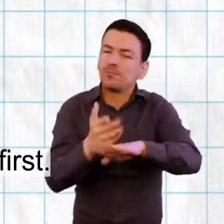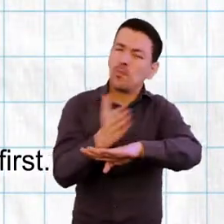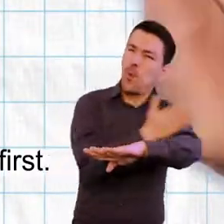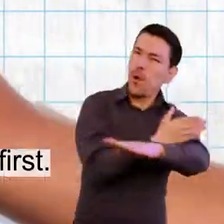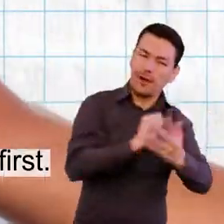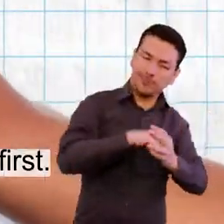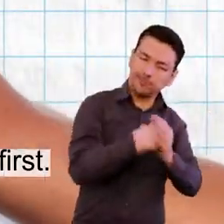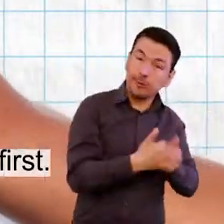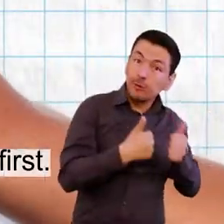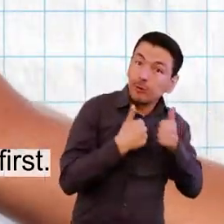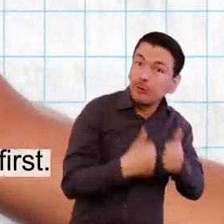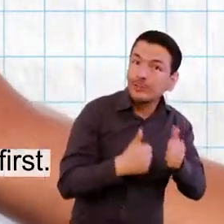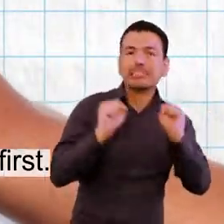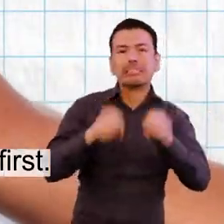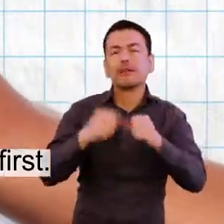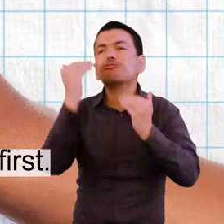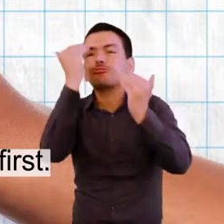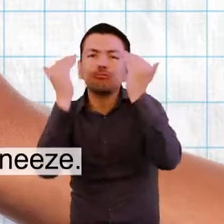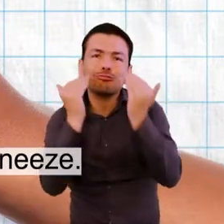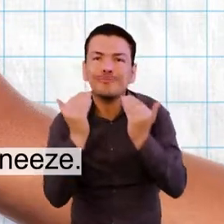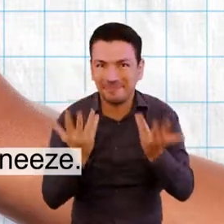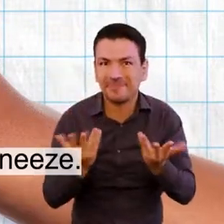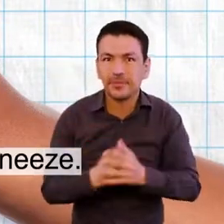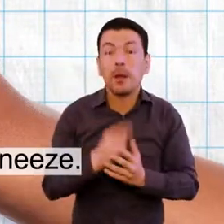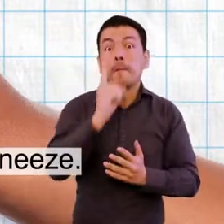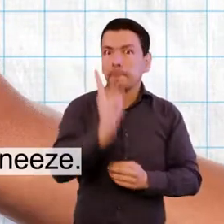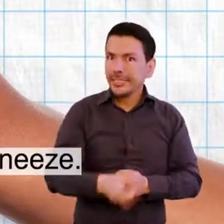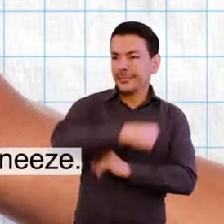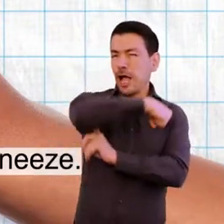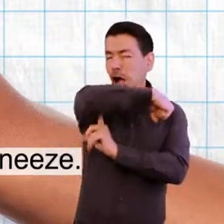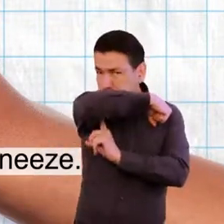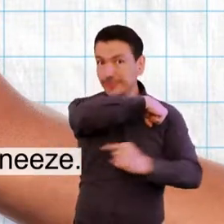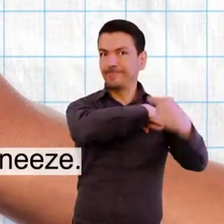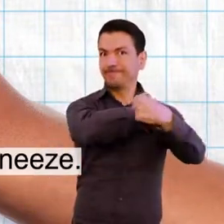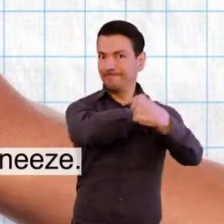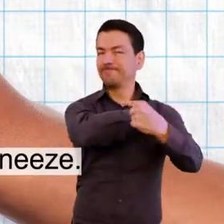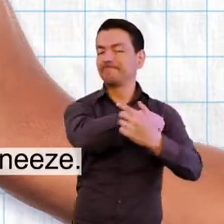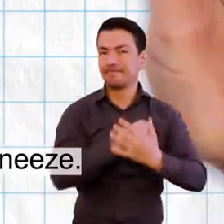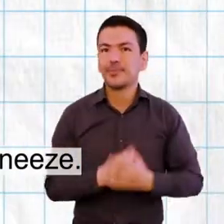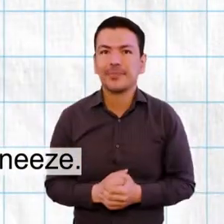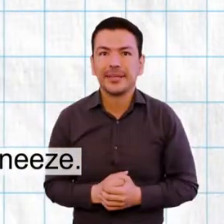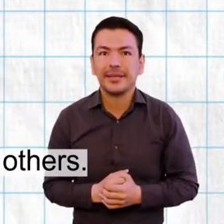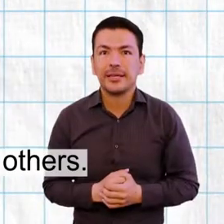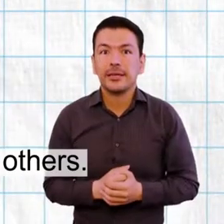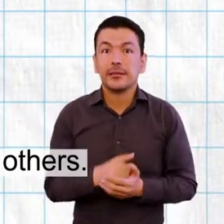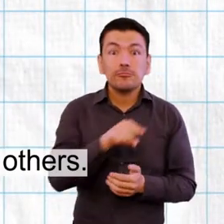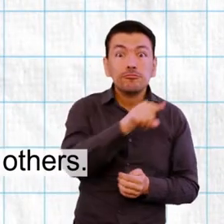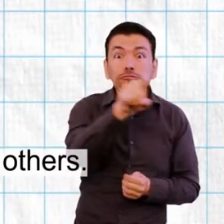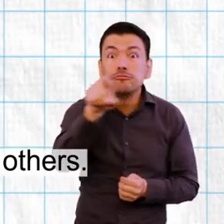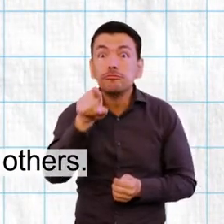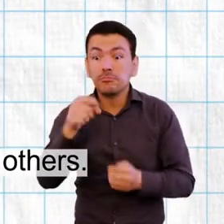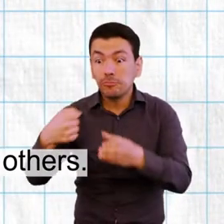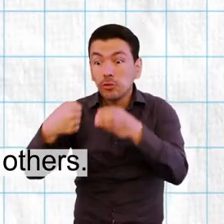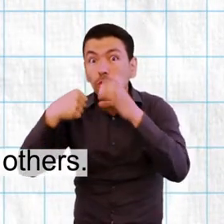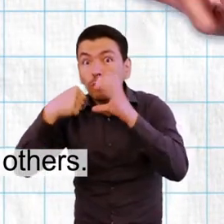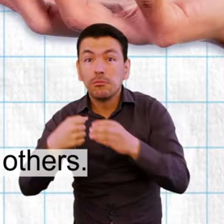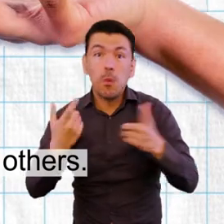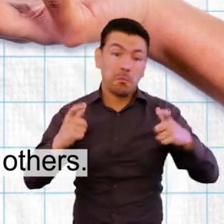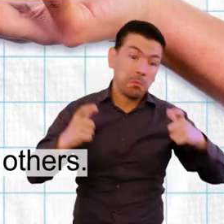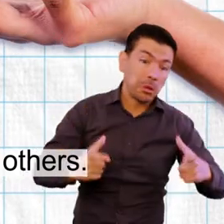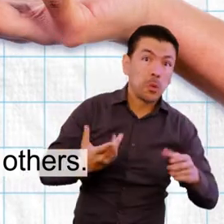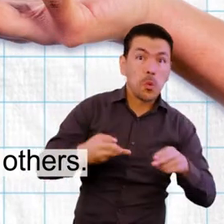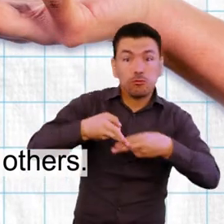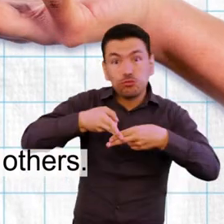touch your face, wash your hands first. Cover your mouth and nose when you cough or sneeze. And never share